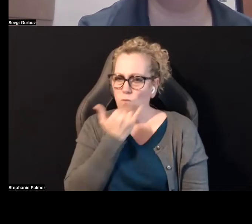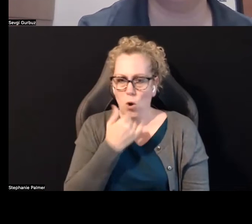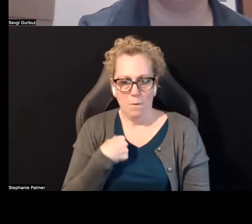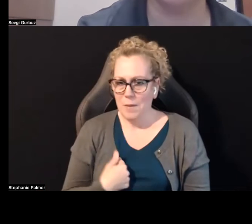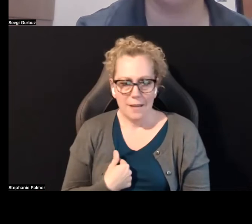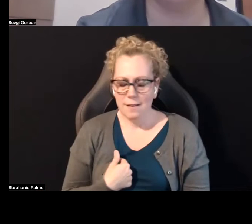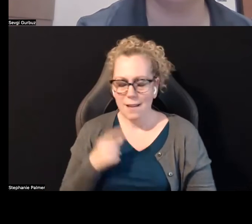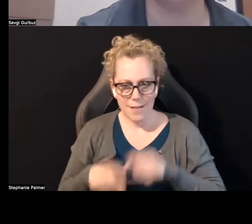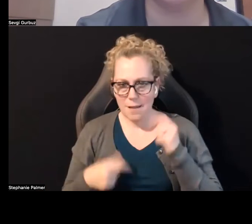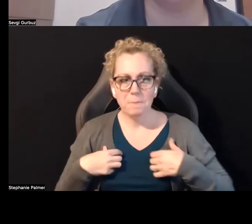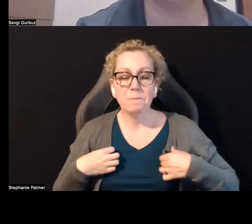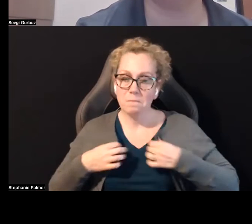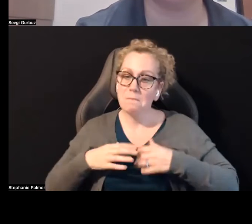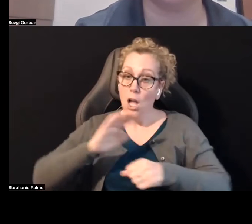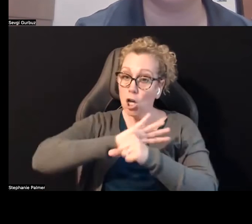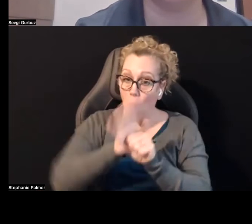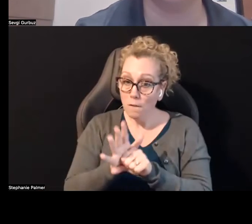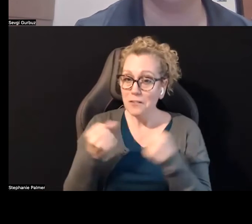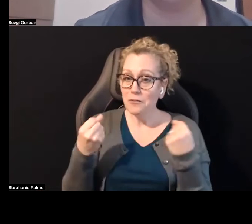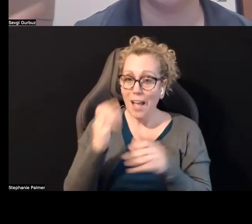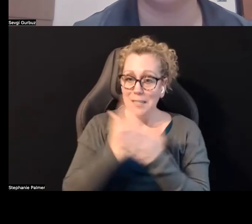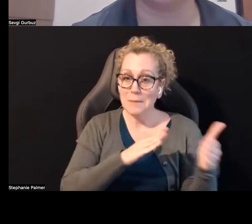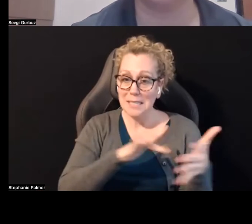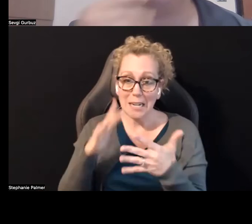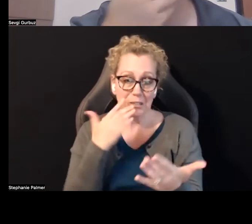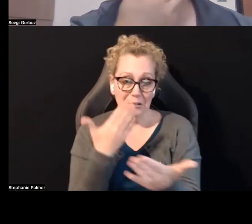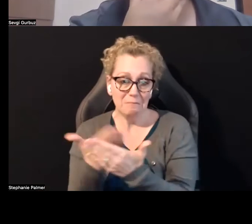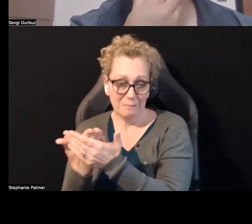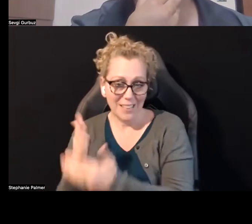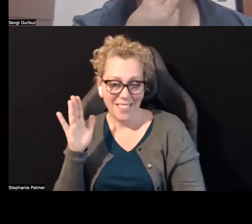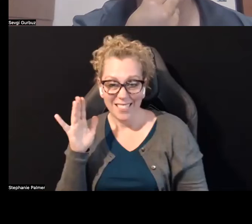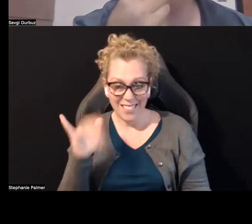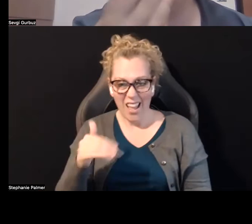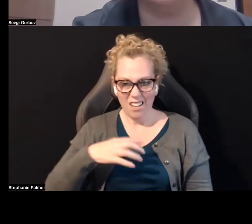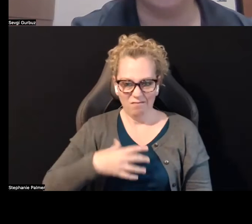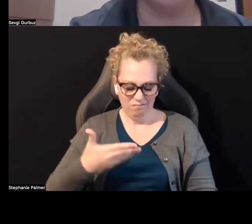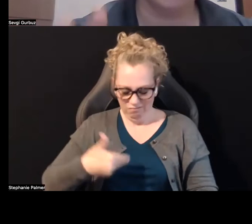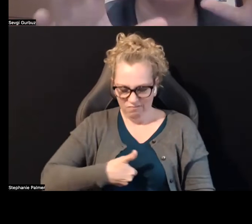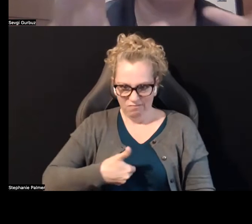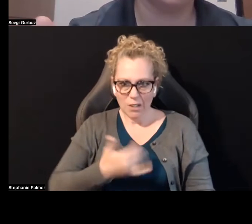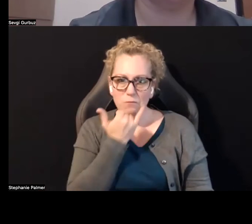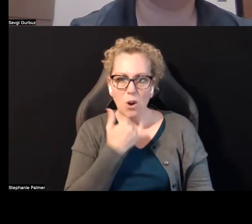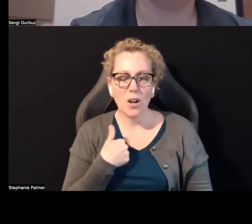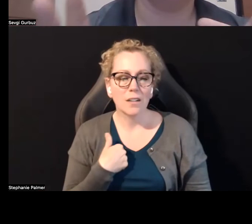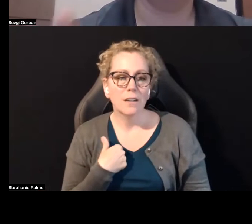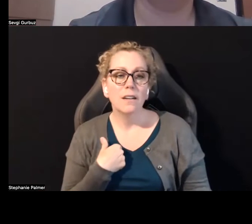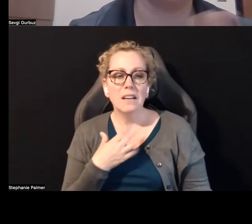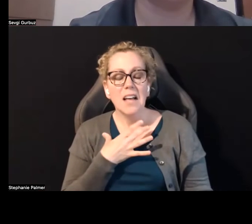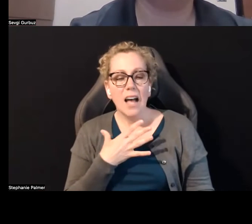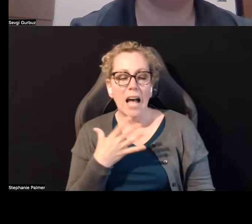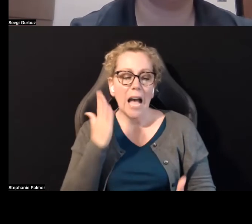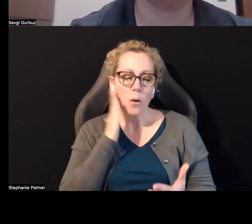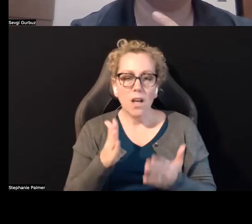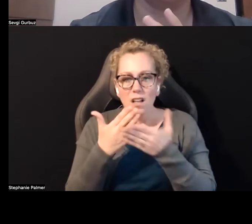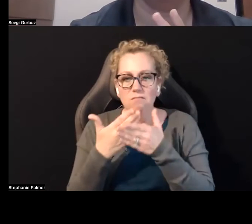And during COVID, we tried to do some studies to show this. I want to kind of break down